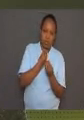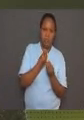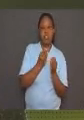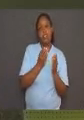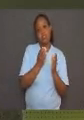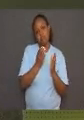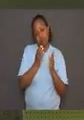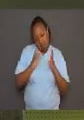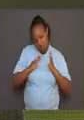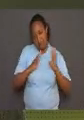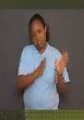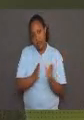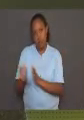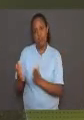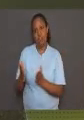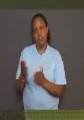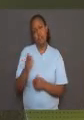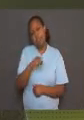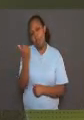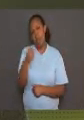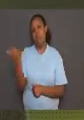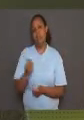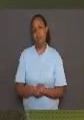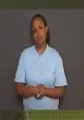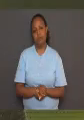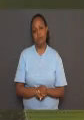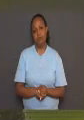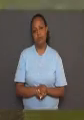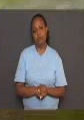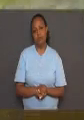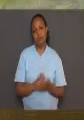food, ceremonies, and so on.